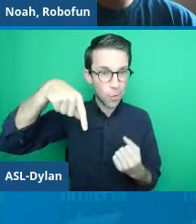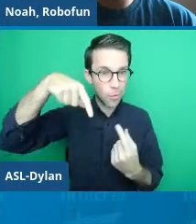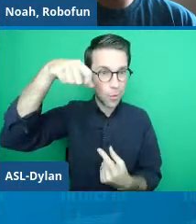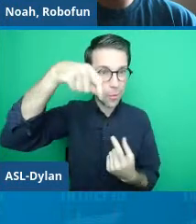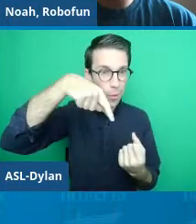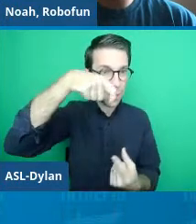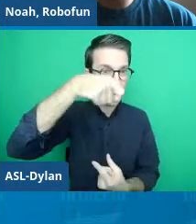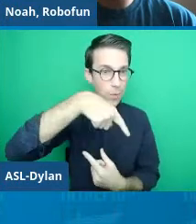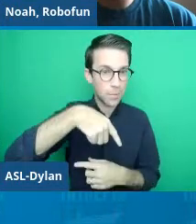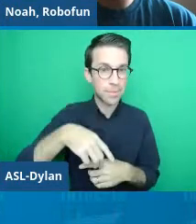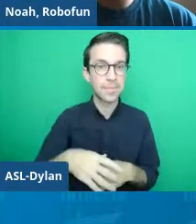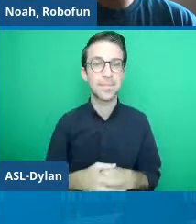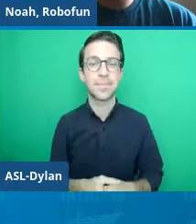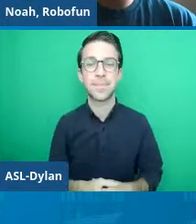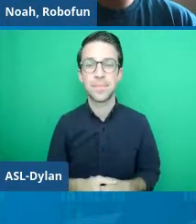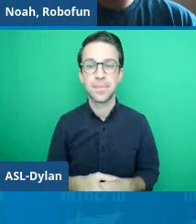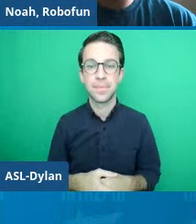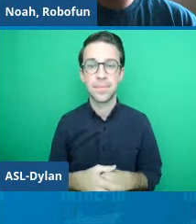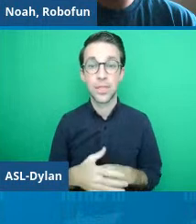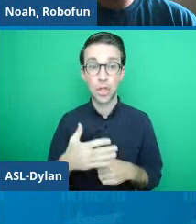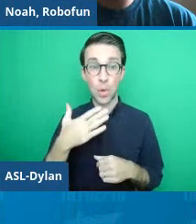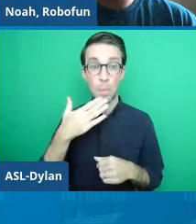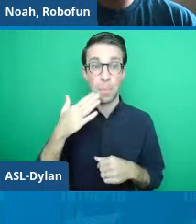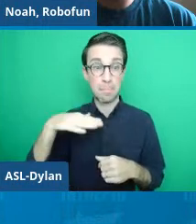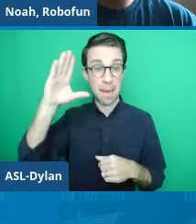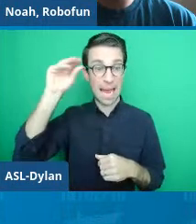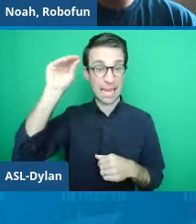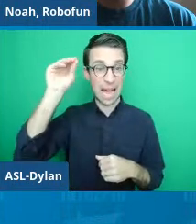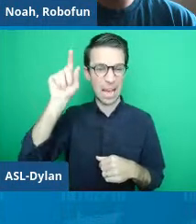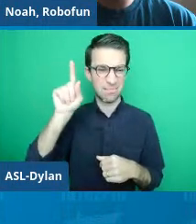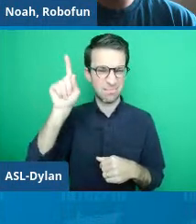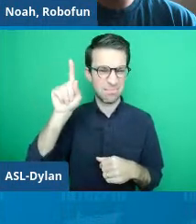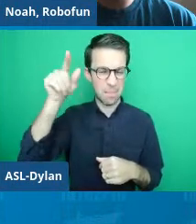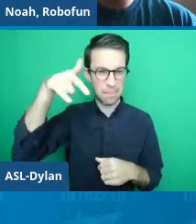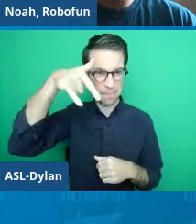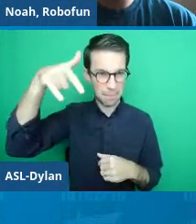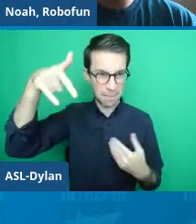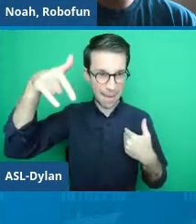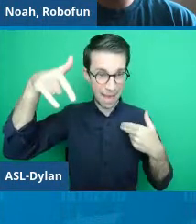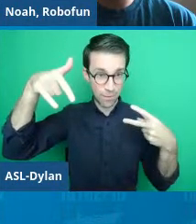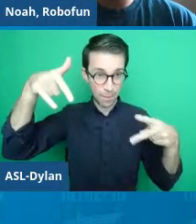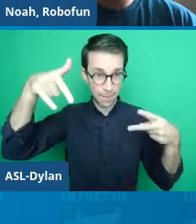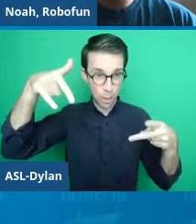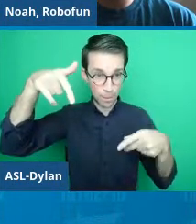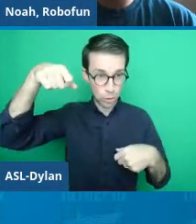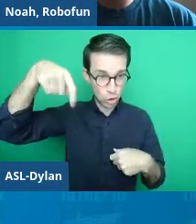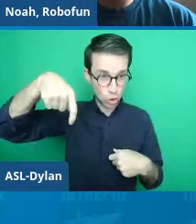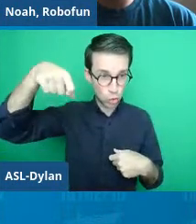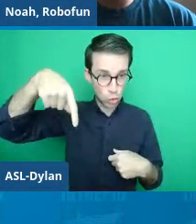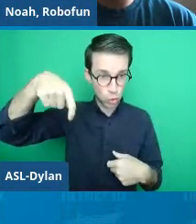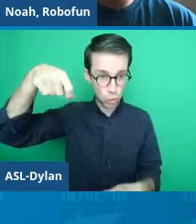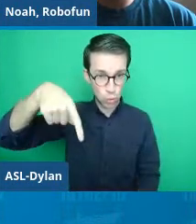give the bad guy ship up top a purple laser.